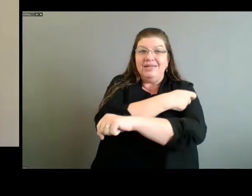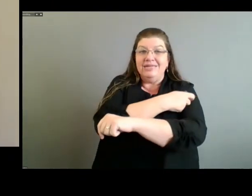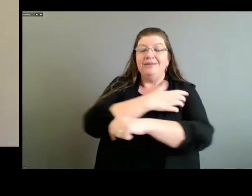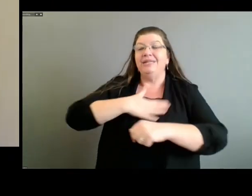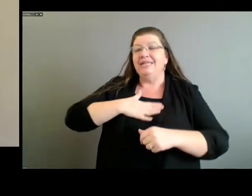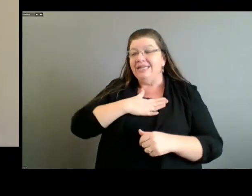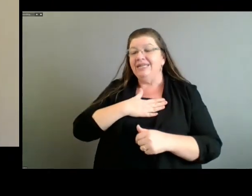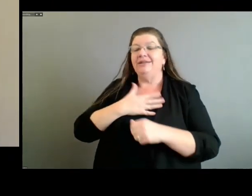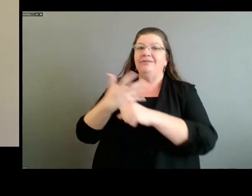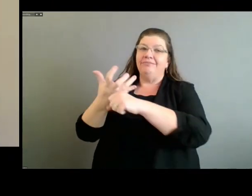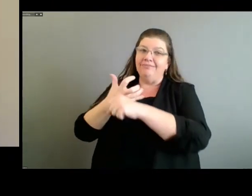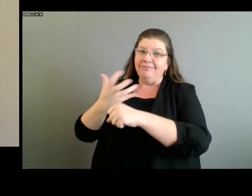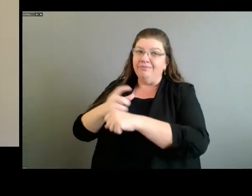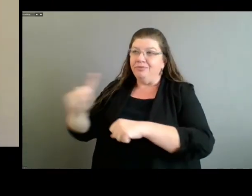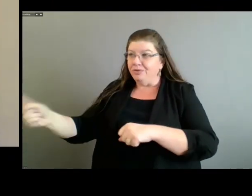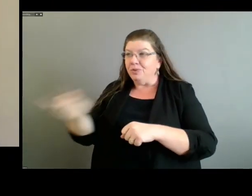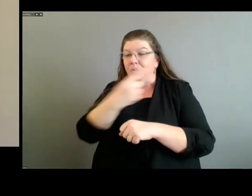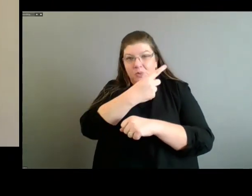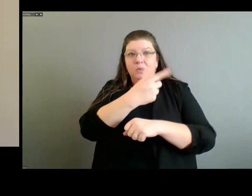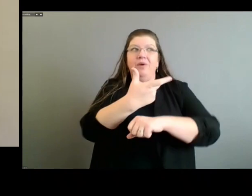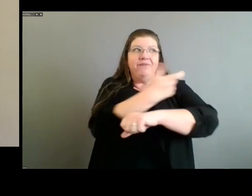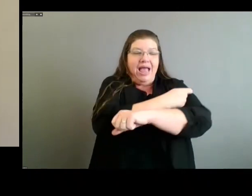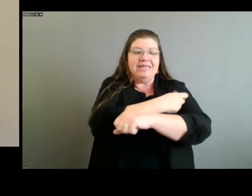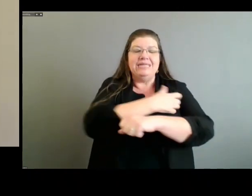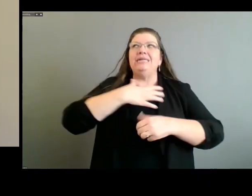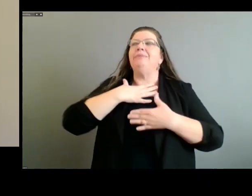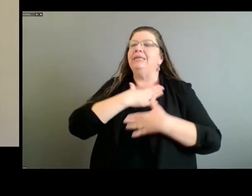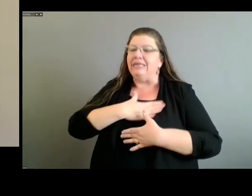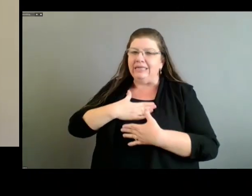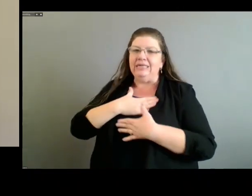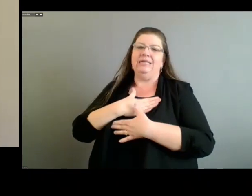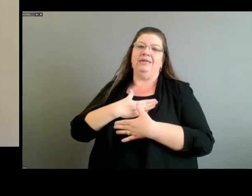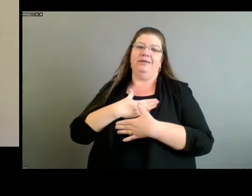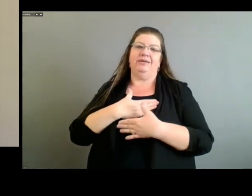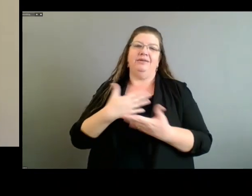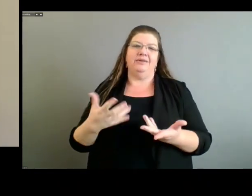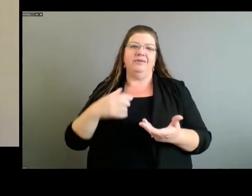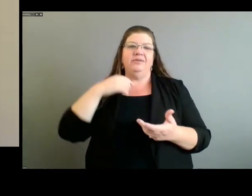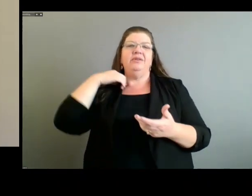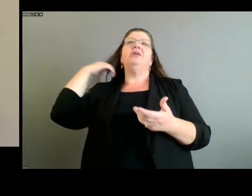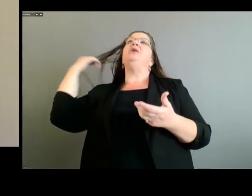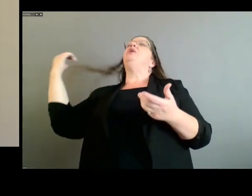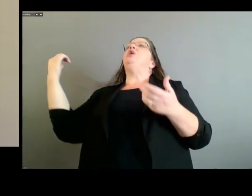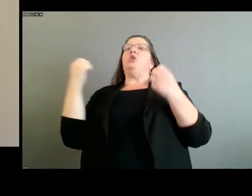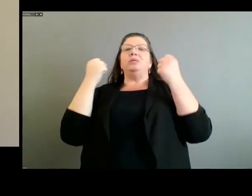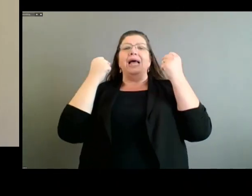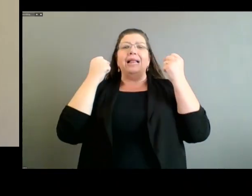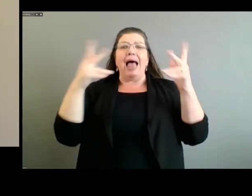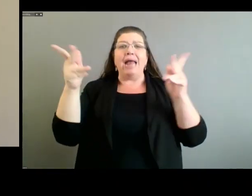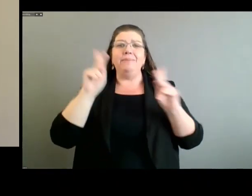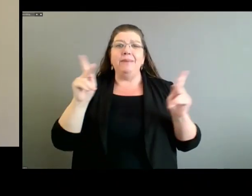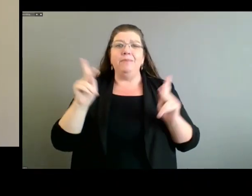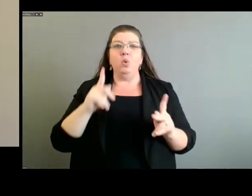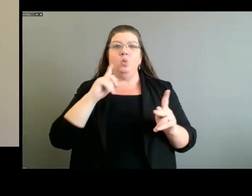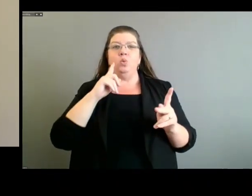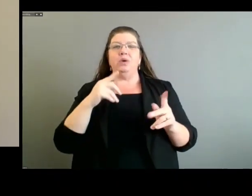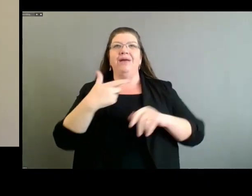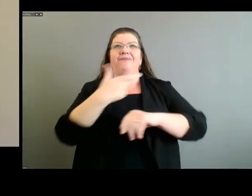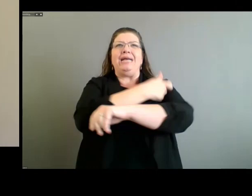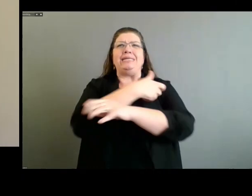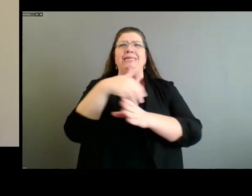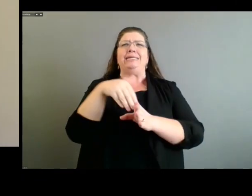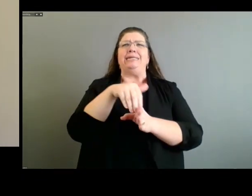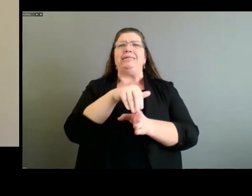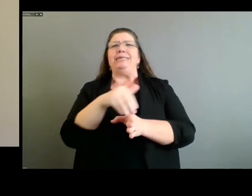dare, to go and get a vaccine, because there's a bunch of people who are on the fence about this, who are